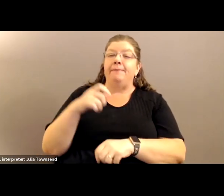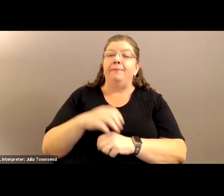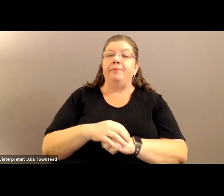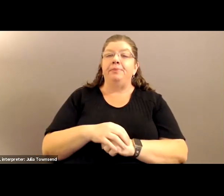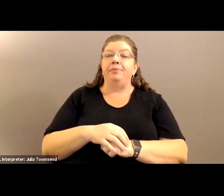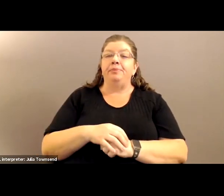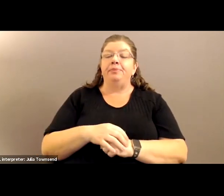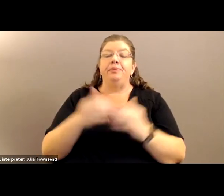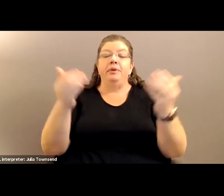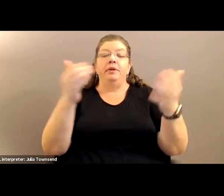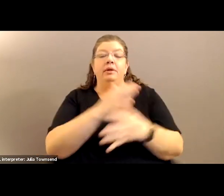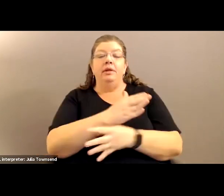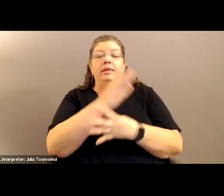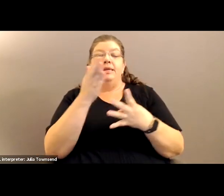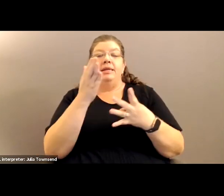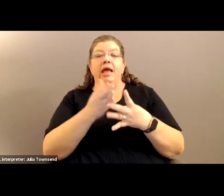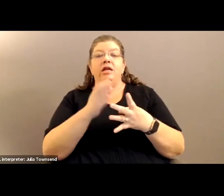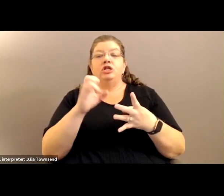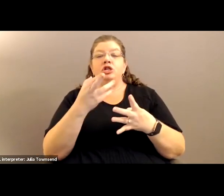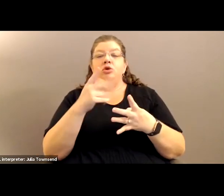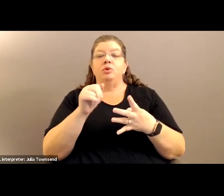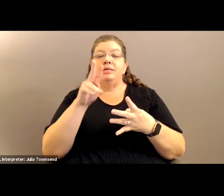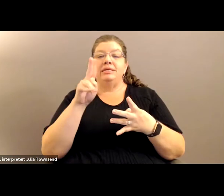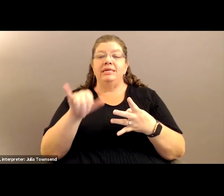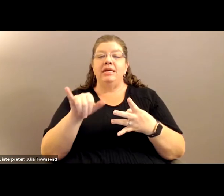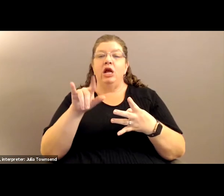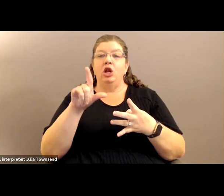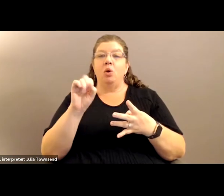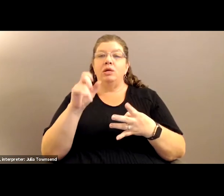my speaker is christy lozano